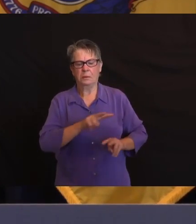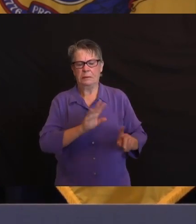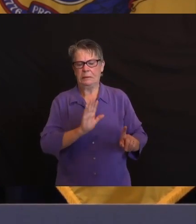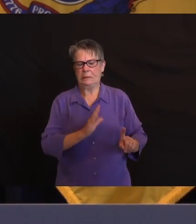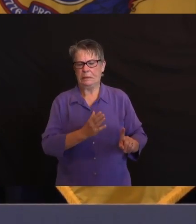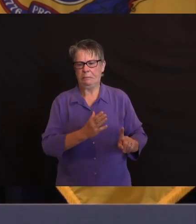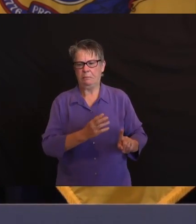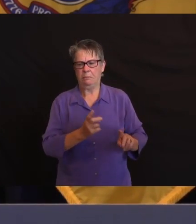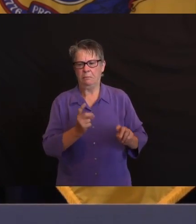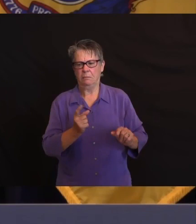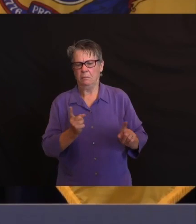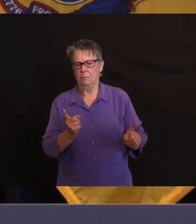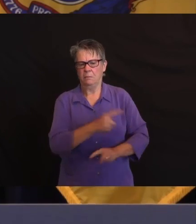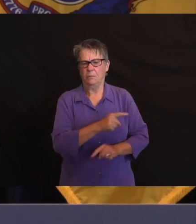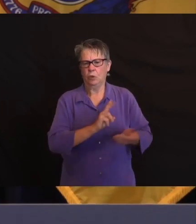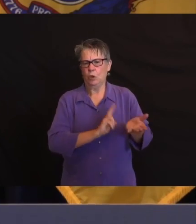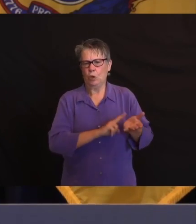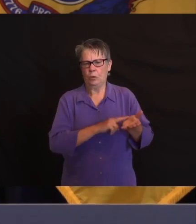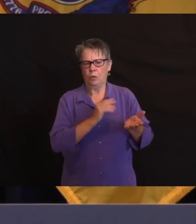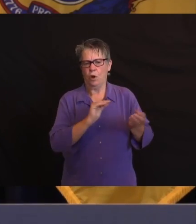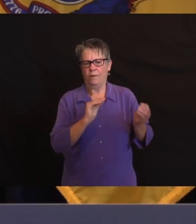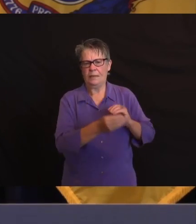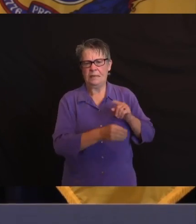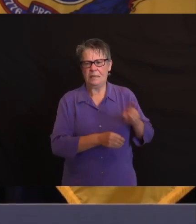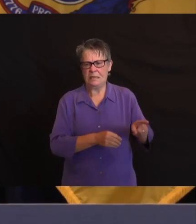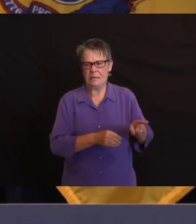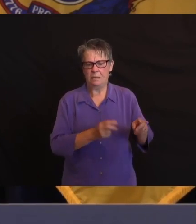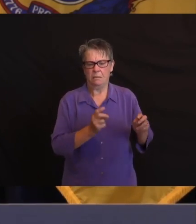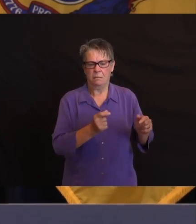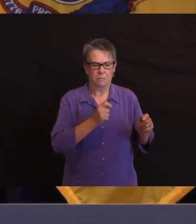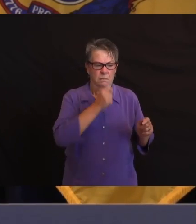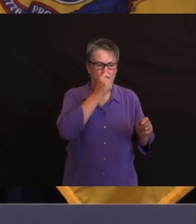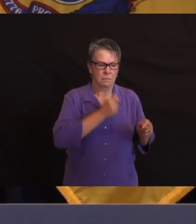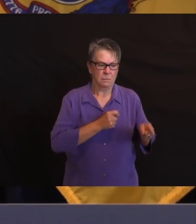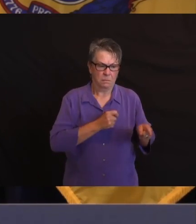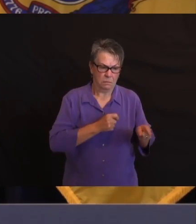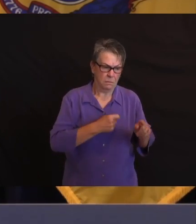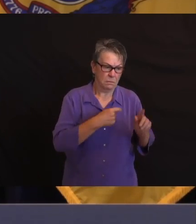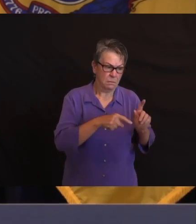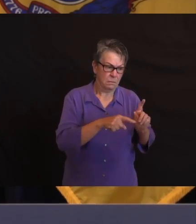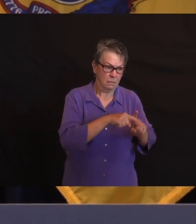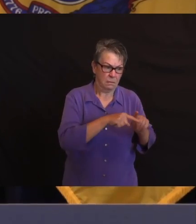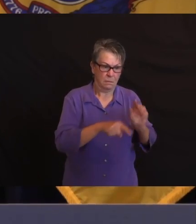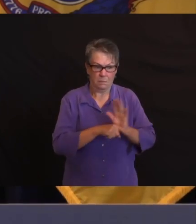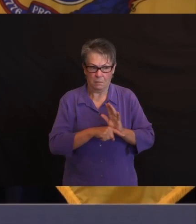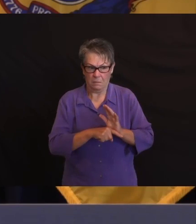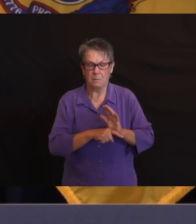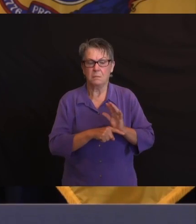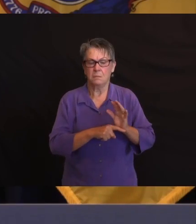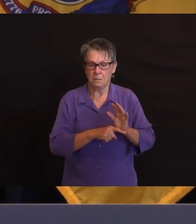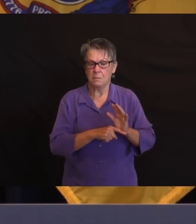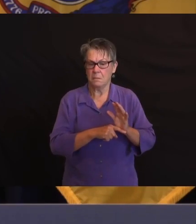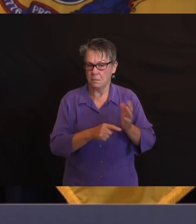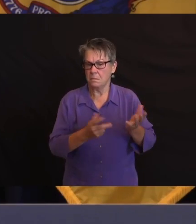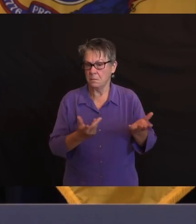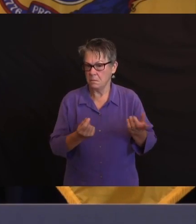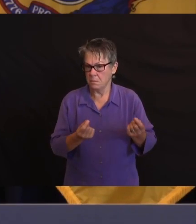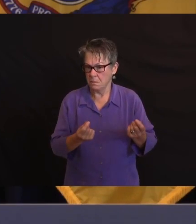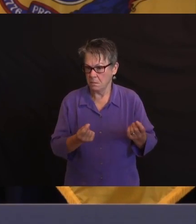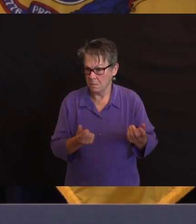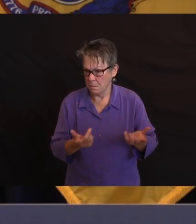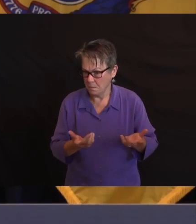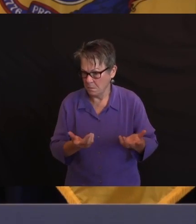away with a high degree of certainty whether or not the young student is COVID positive or he or